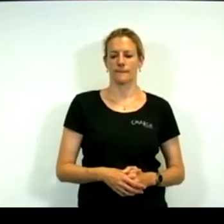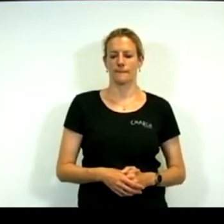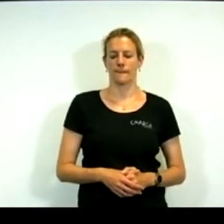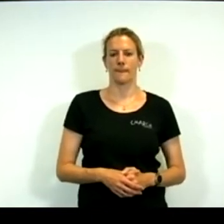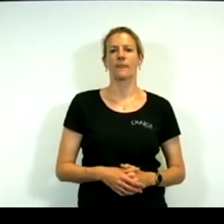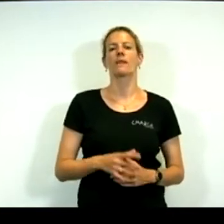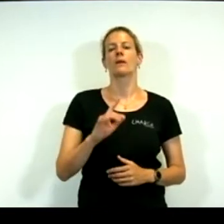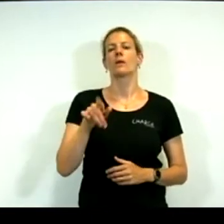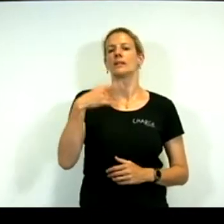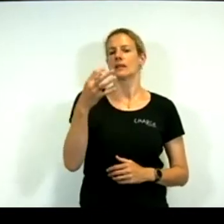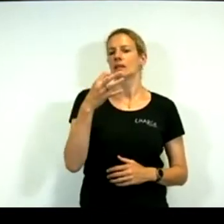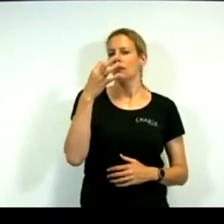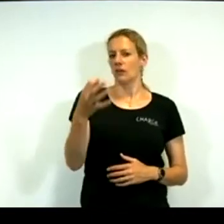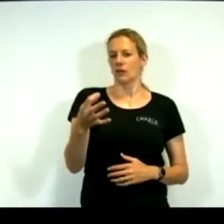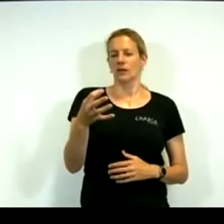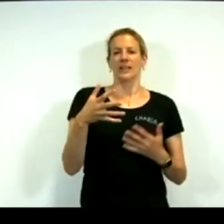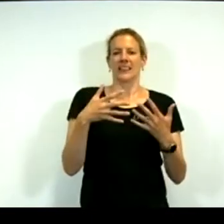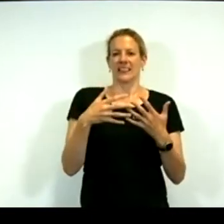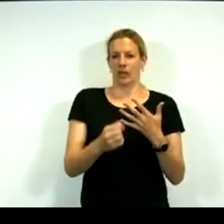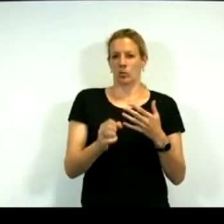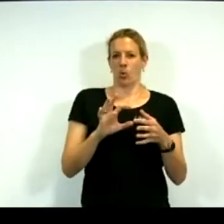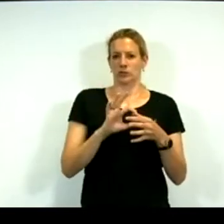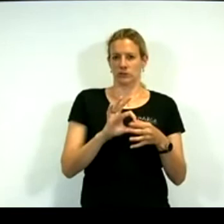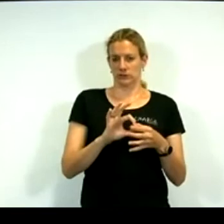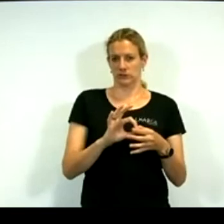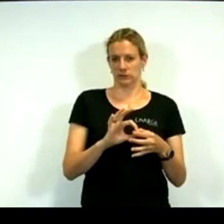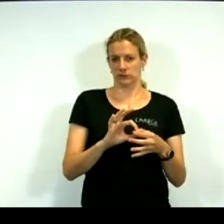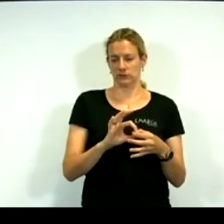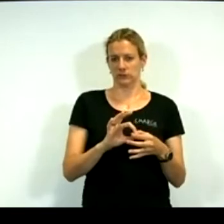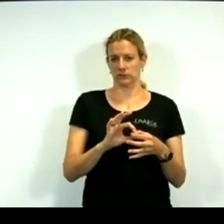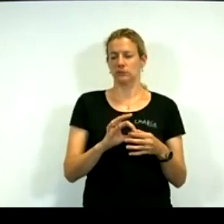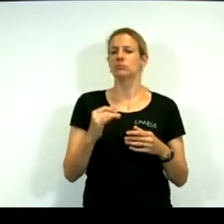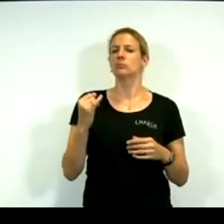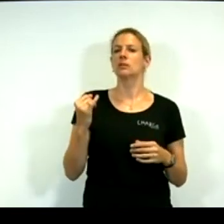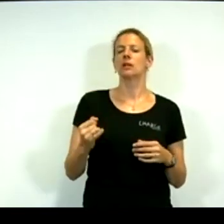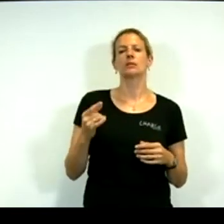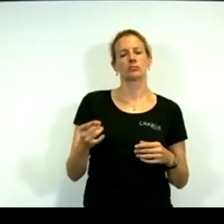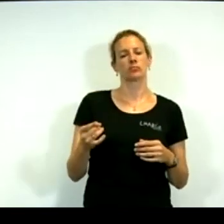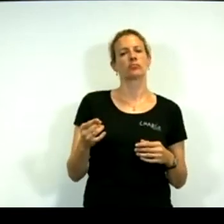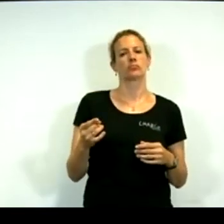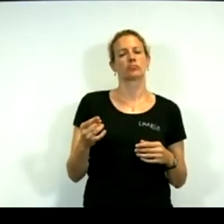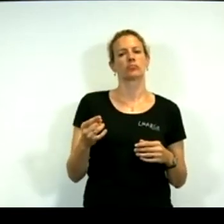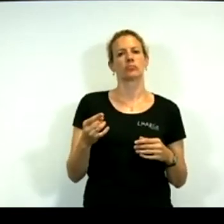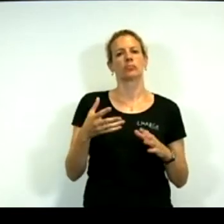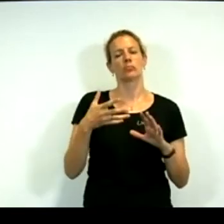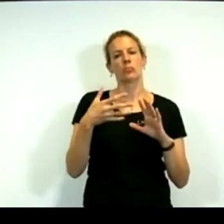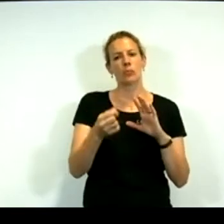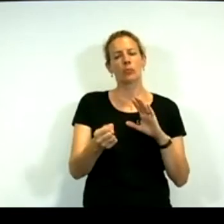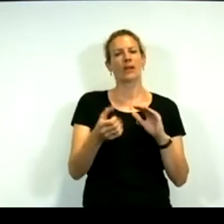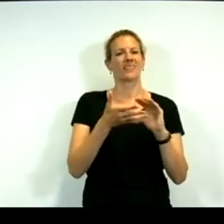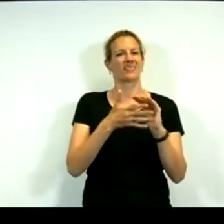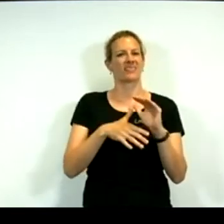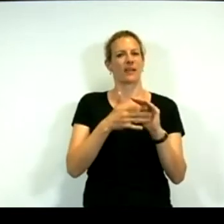David, noch eine Frage. David, there's another question on diagnosing a retinal coloboma. There is a